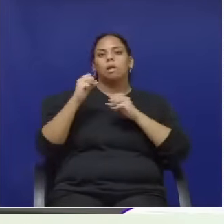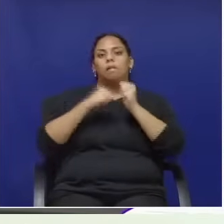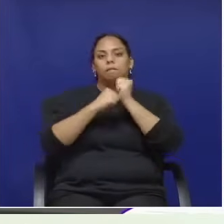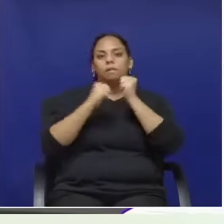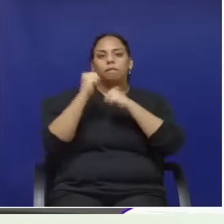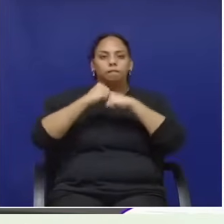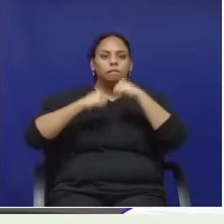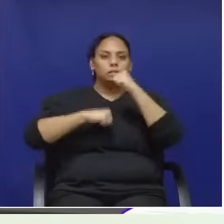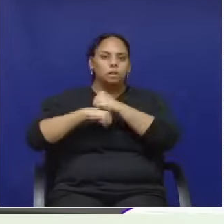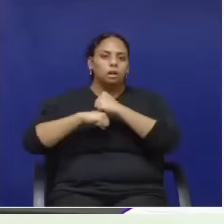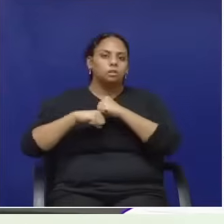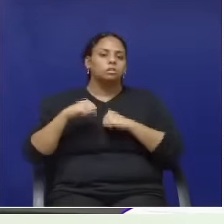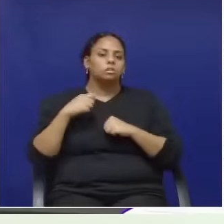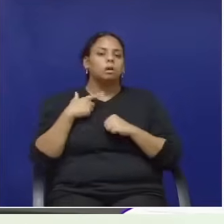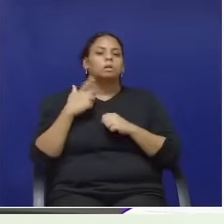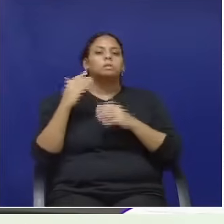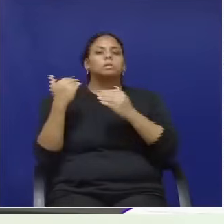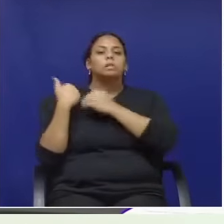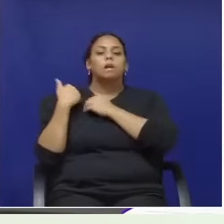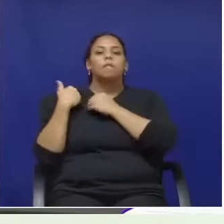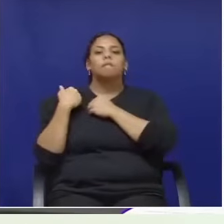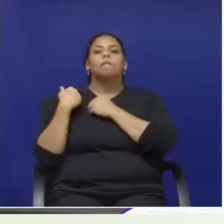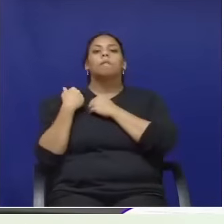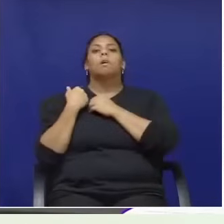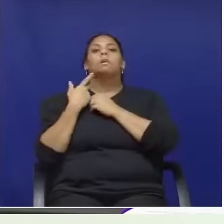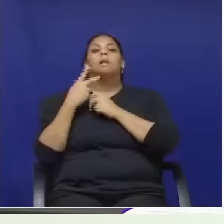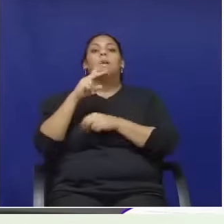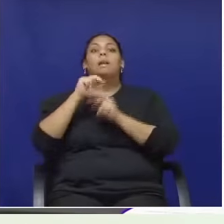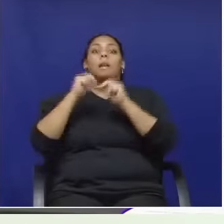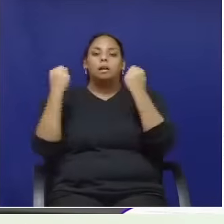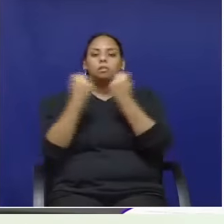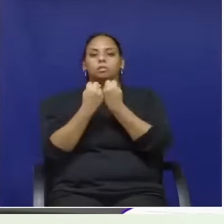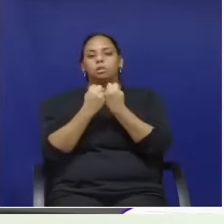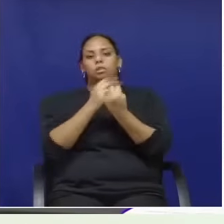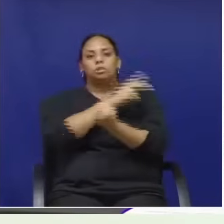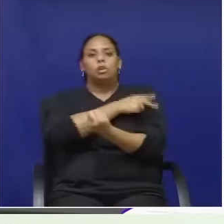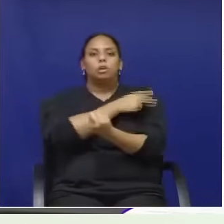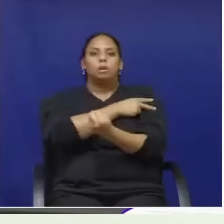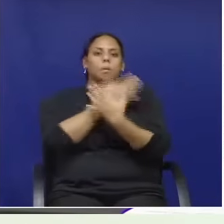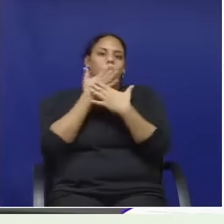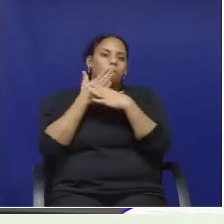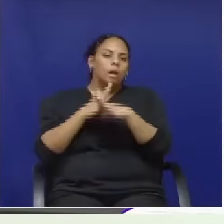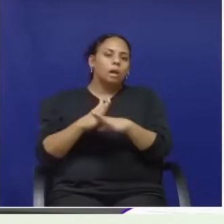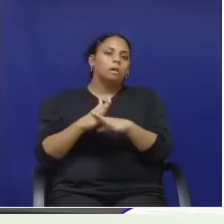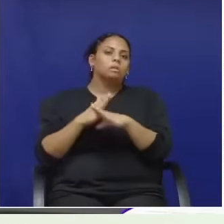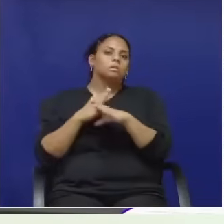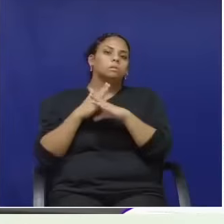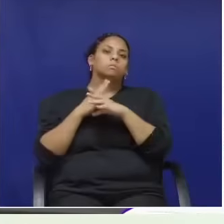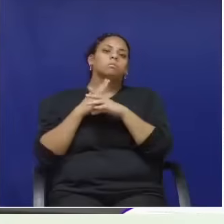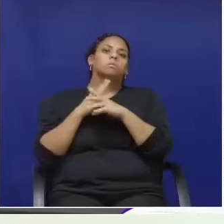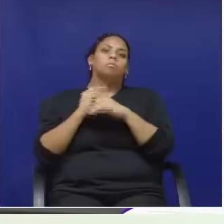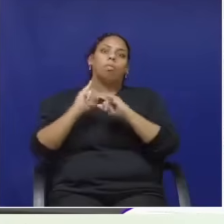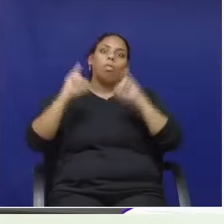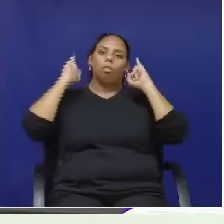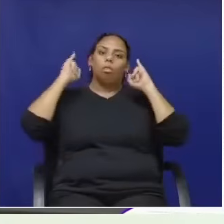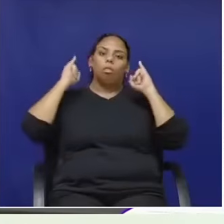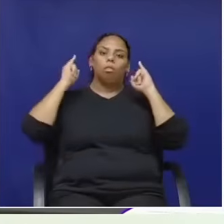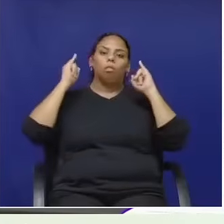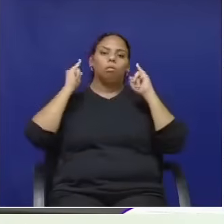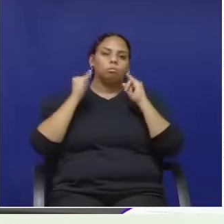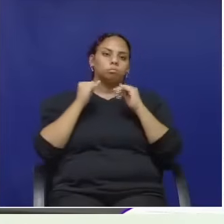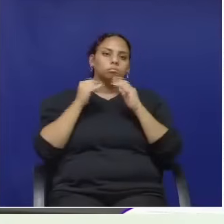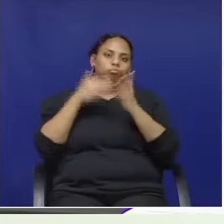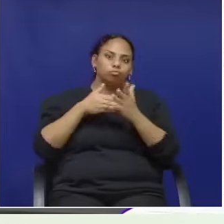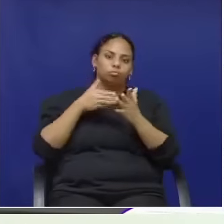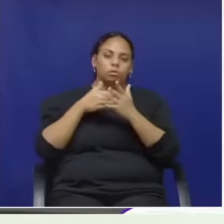to safeguard national security and prevent catastrophic breaches. These measures